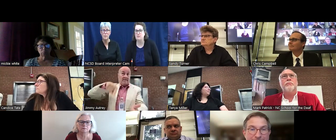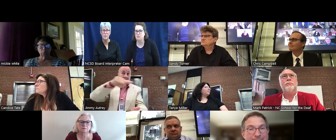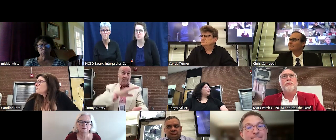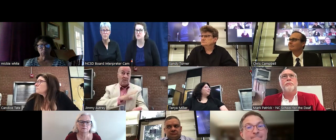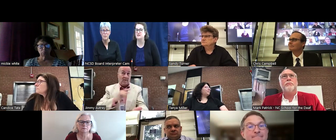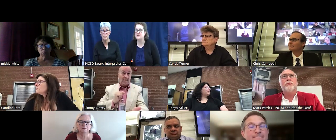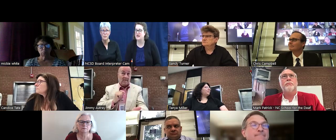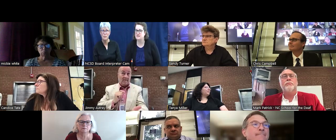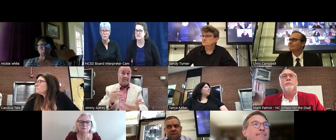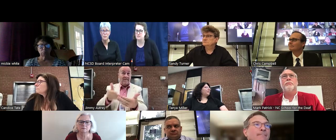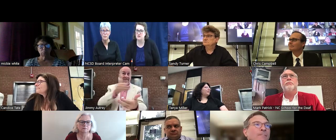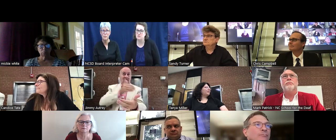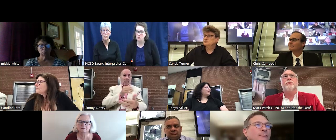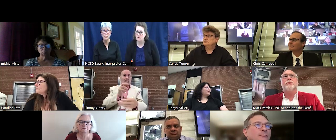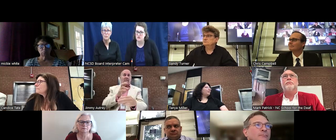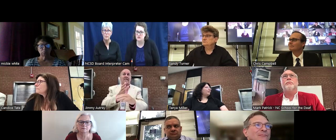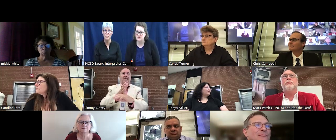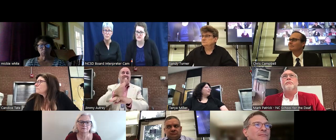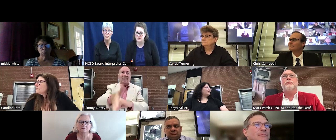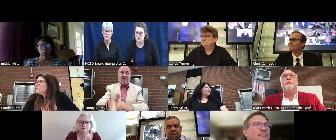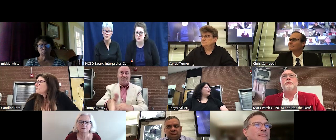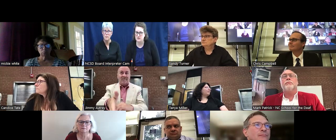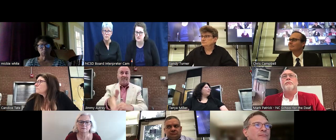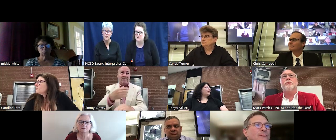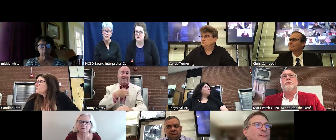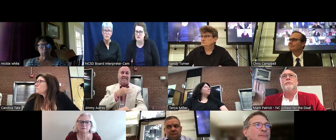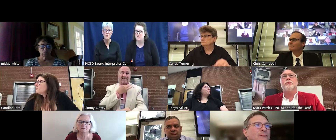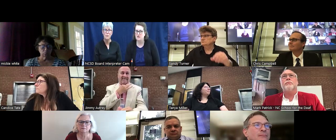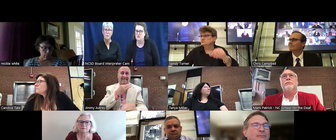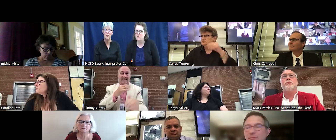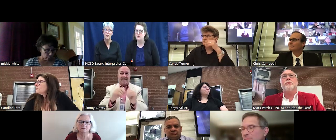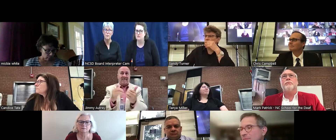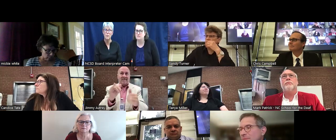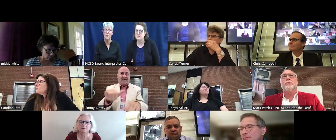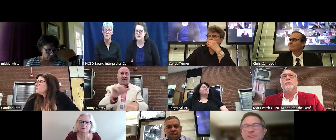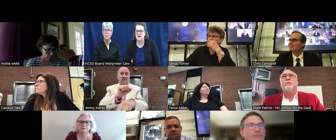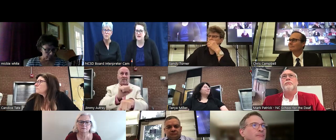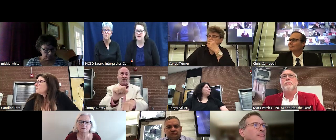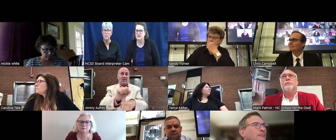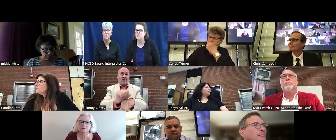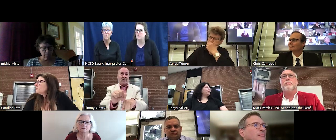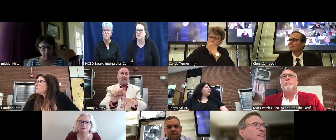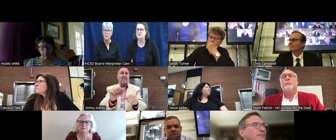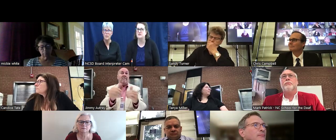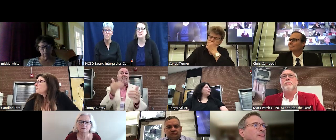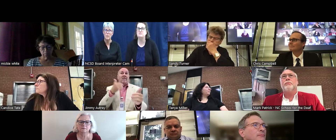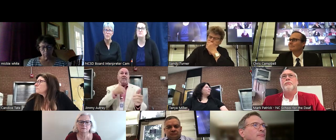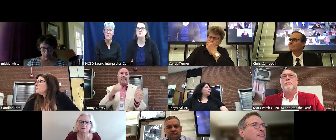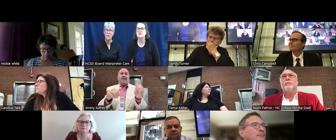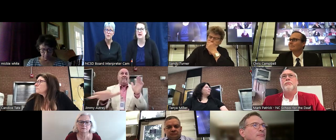that portion? That's something the Board of Trustees is doing? Or is that happen? Where's that